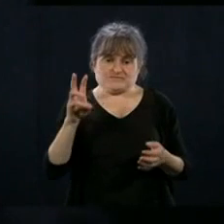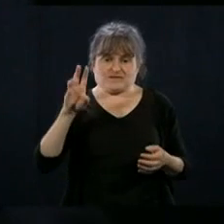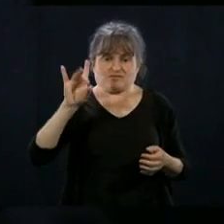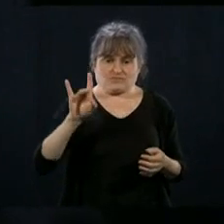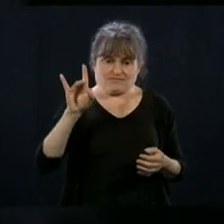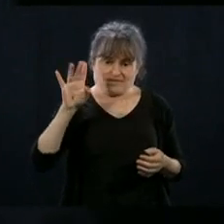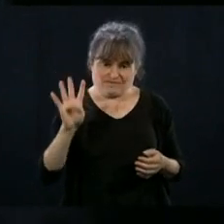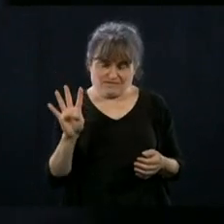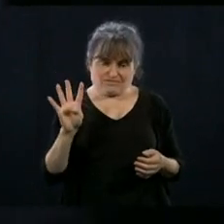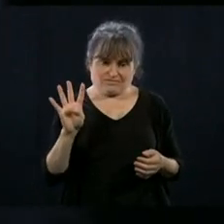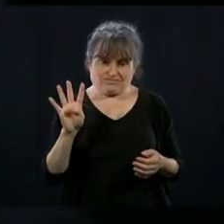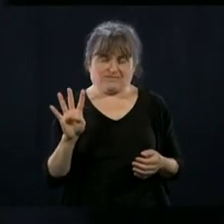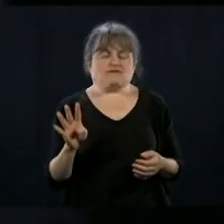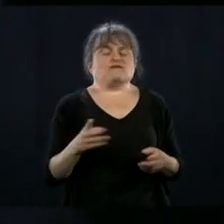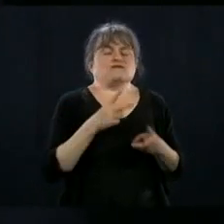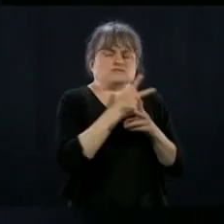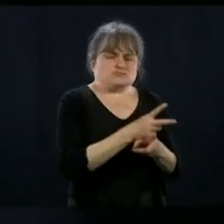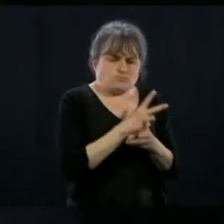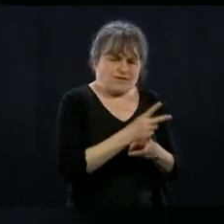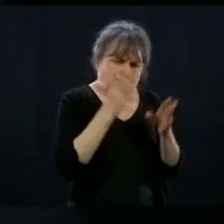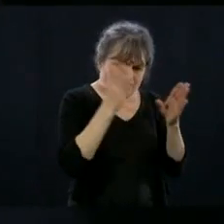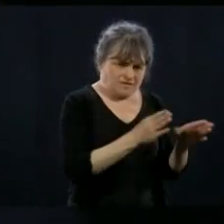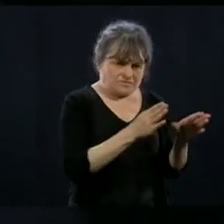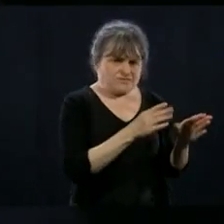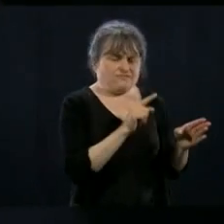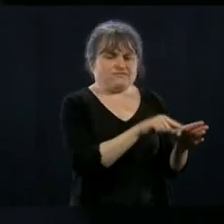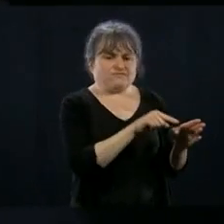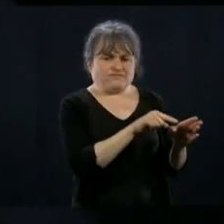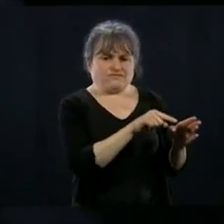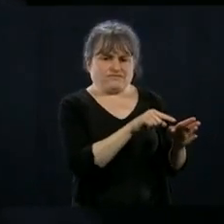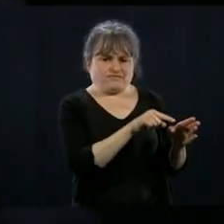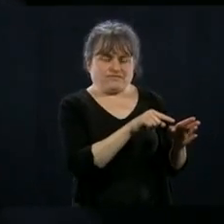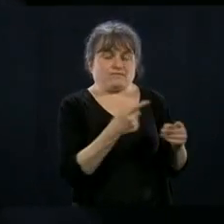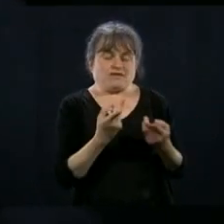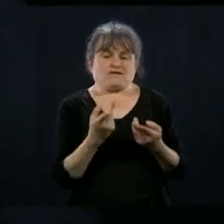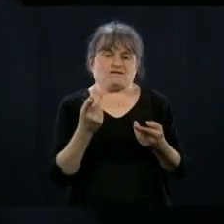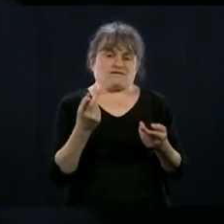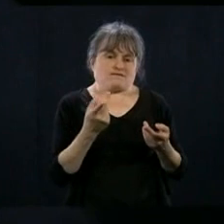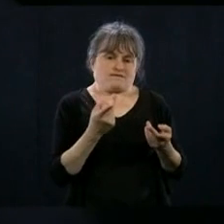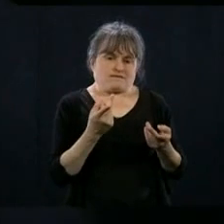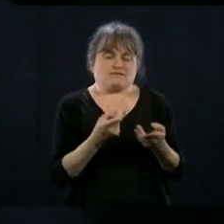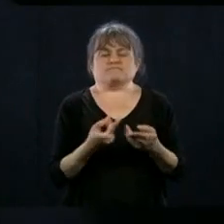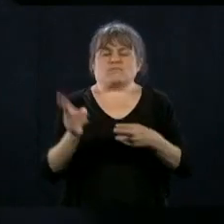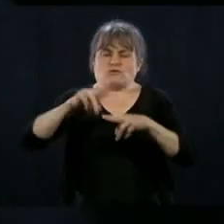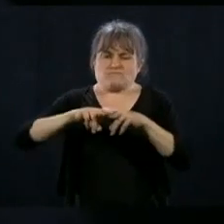214 people in ICU. That is a decrease of 8. Now,